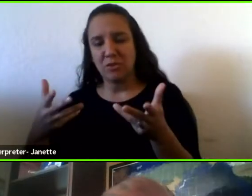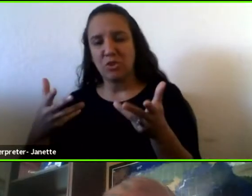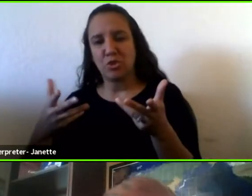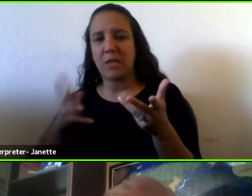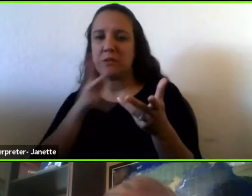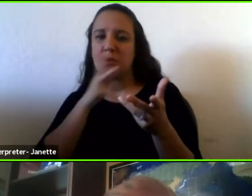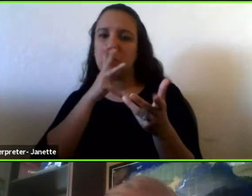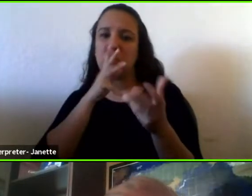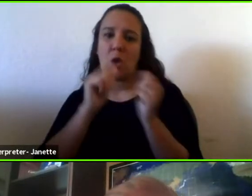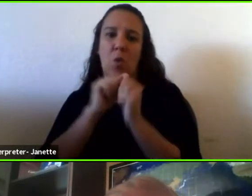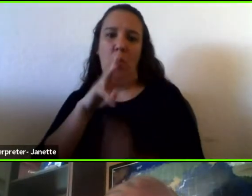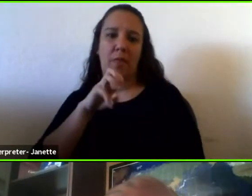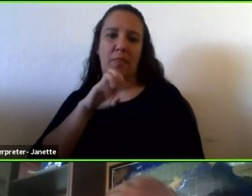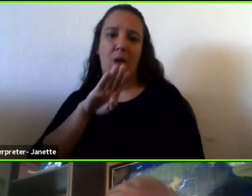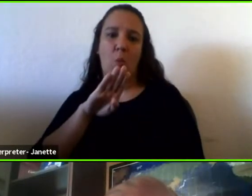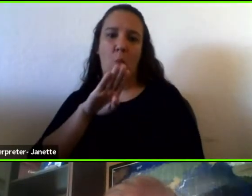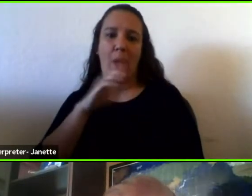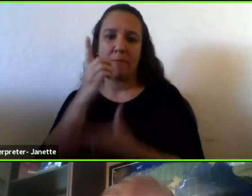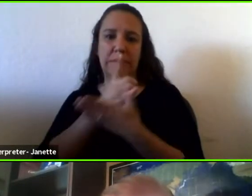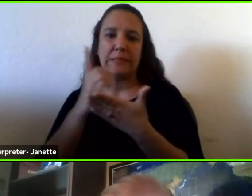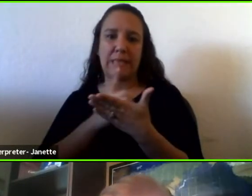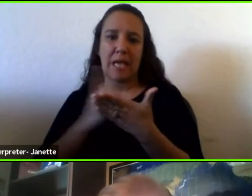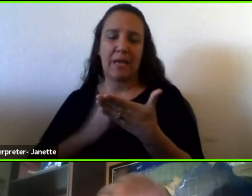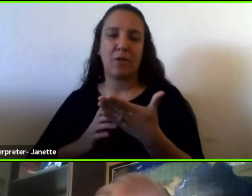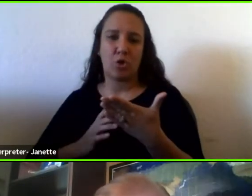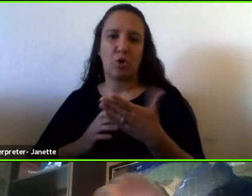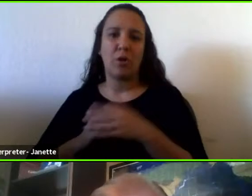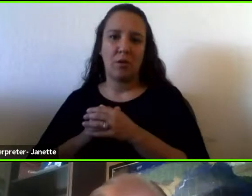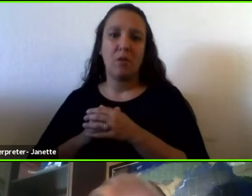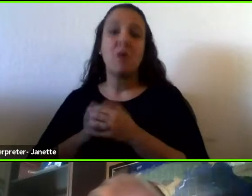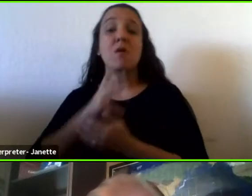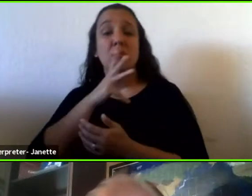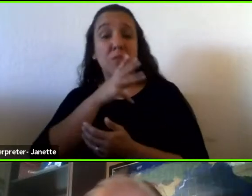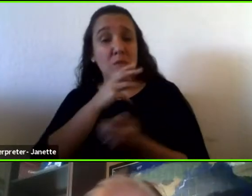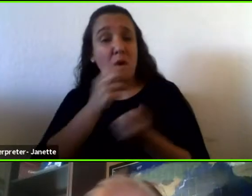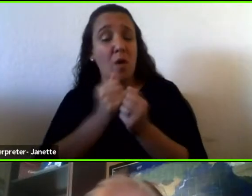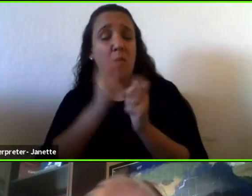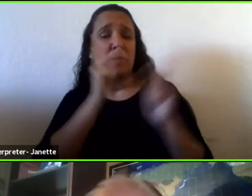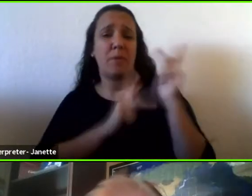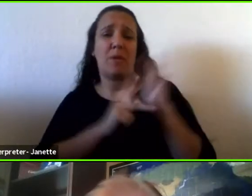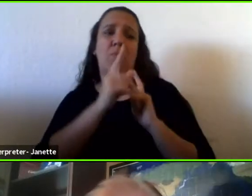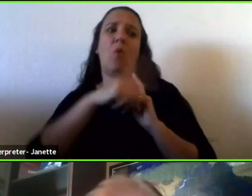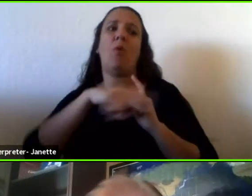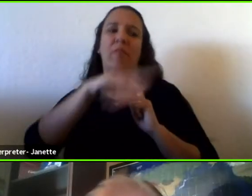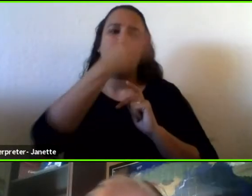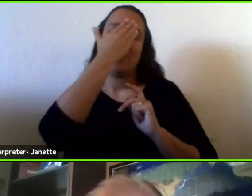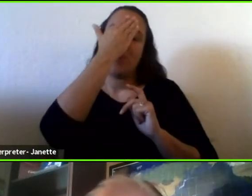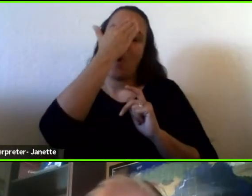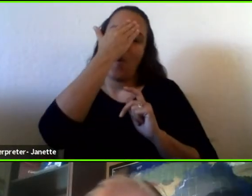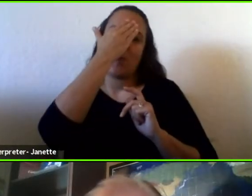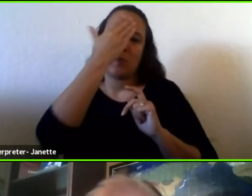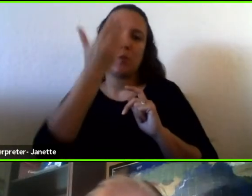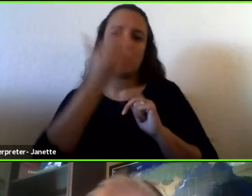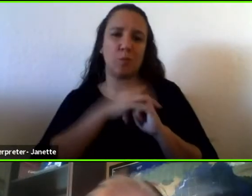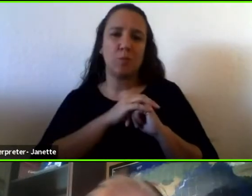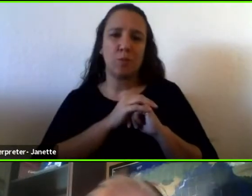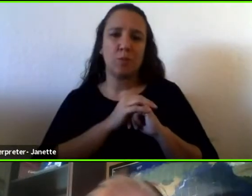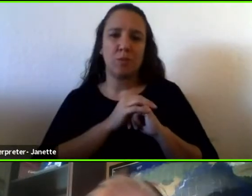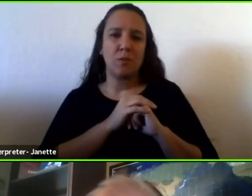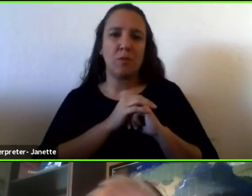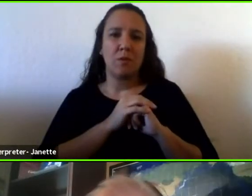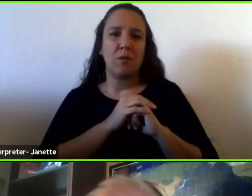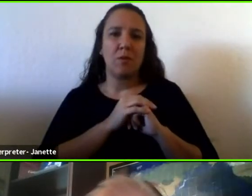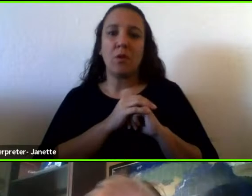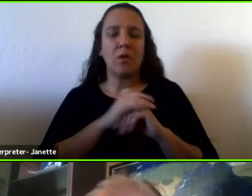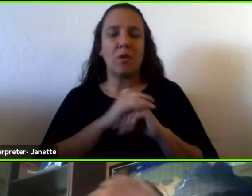one of the questions that people were asking. Talk to someone that actually knows, but talk to someone that's not just going to come in and build the website